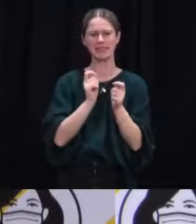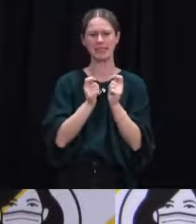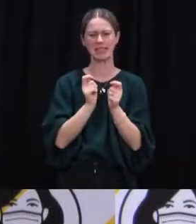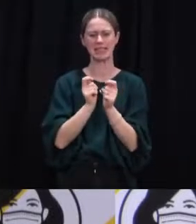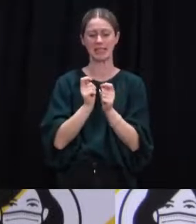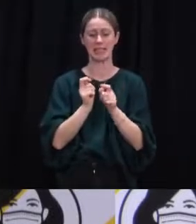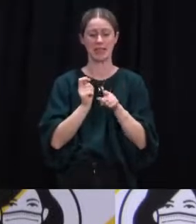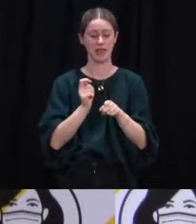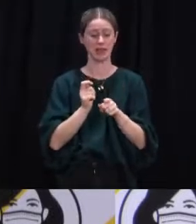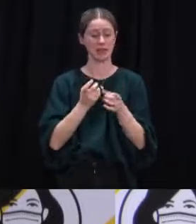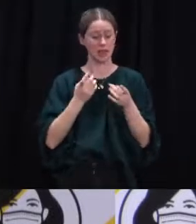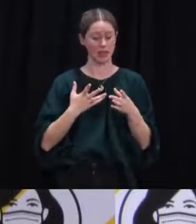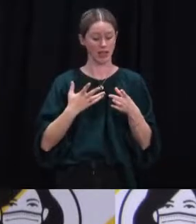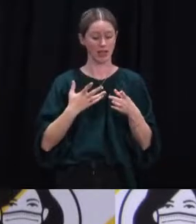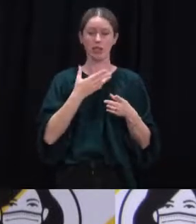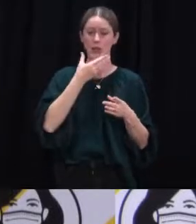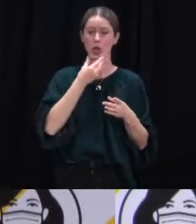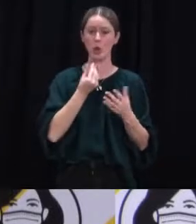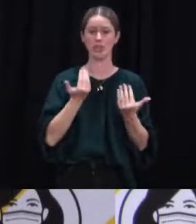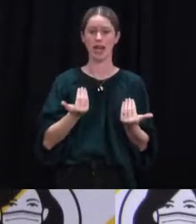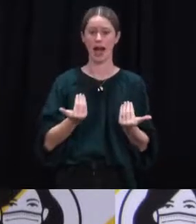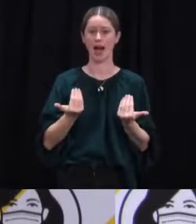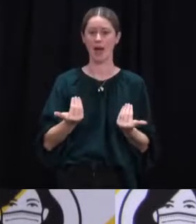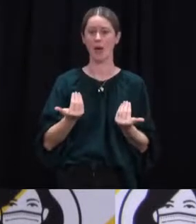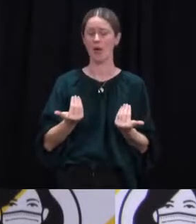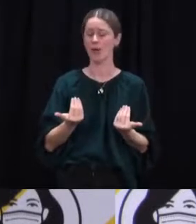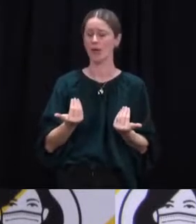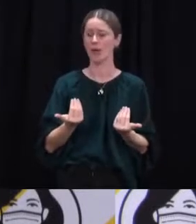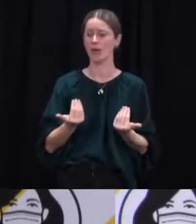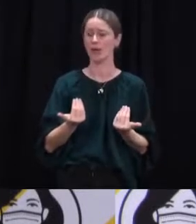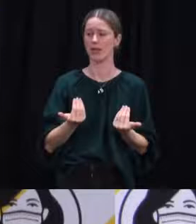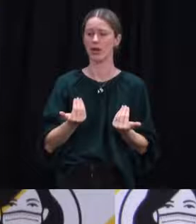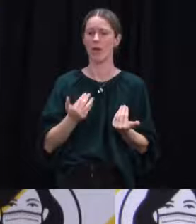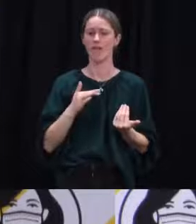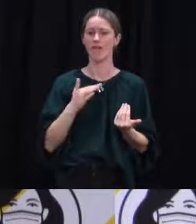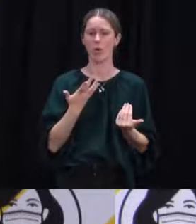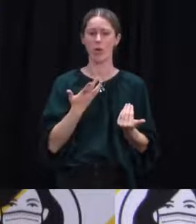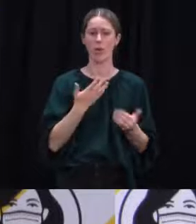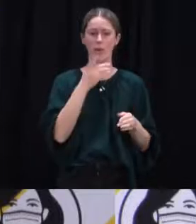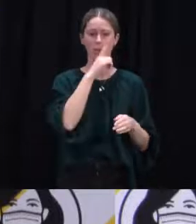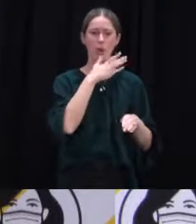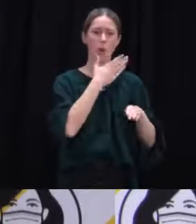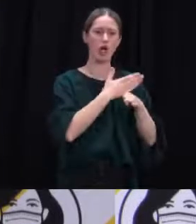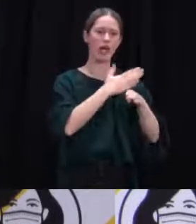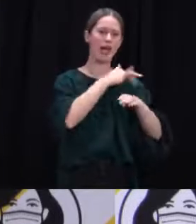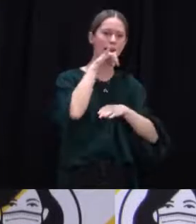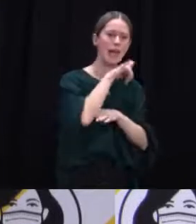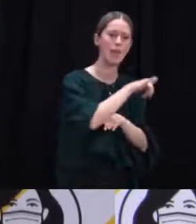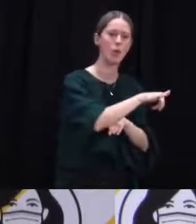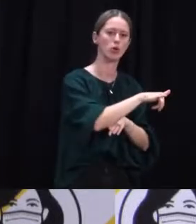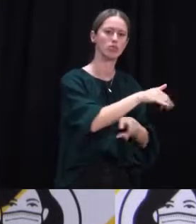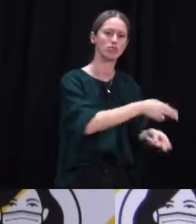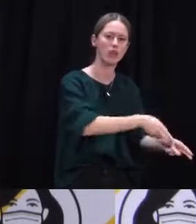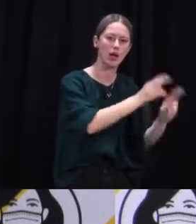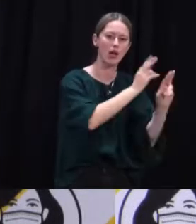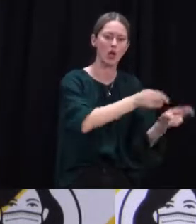a result back faster than that. In terms of the saliva testing, it is being rolled out now